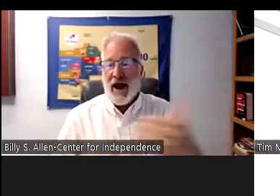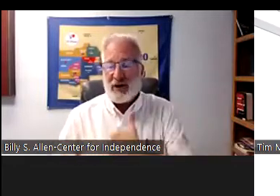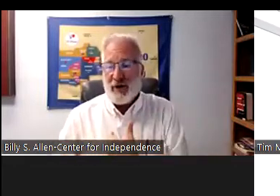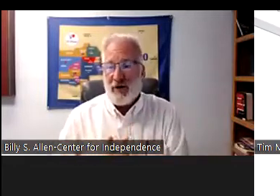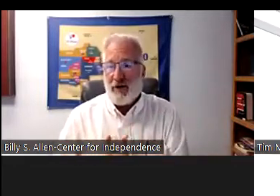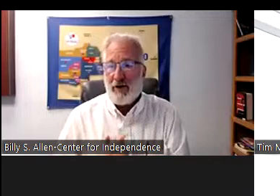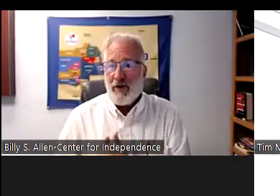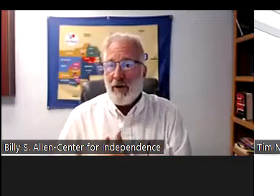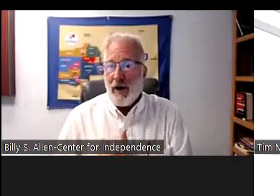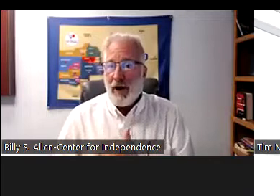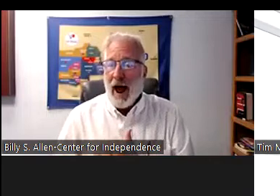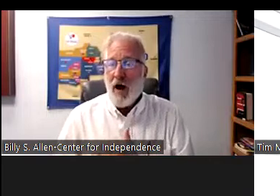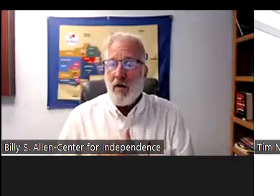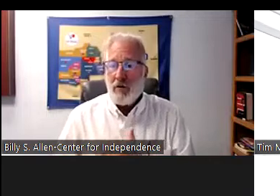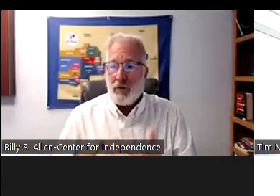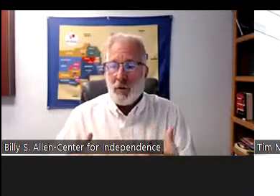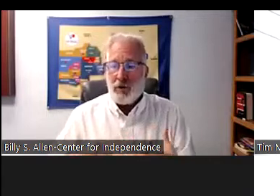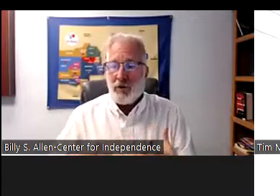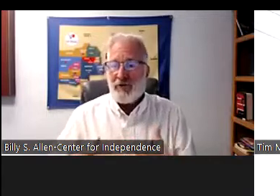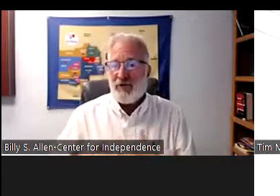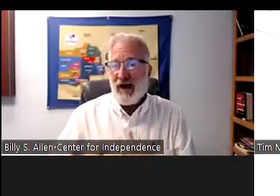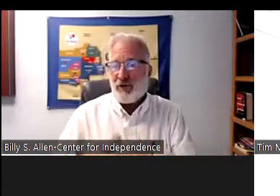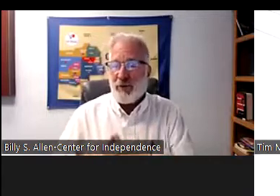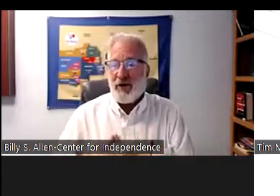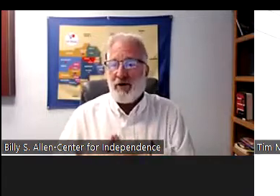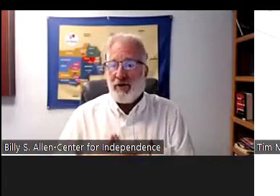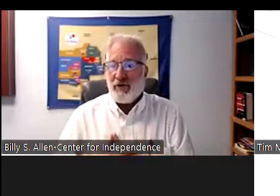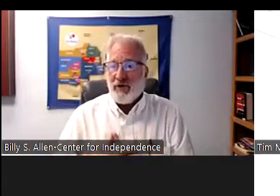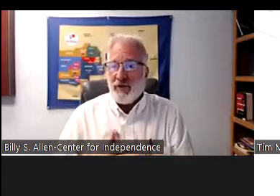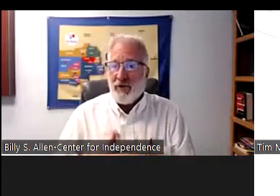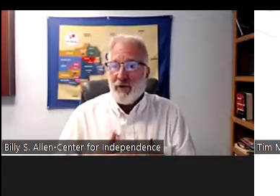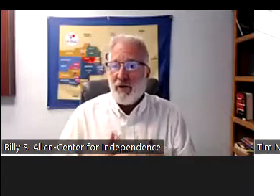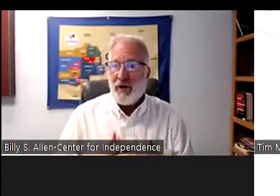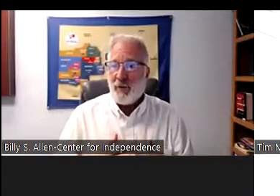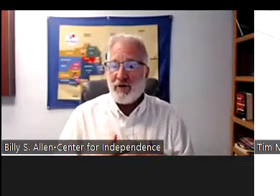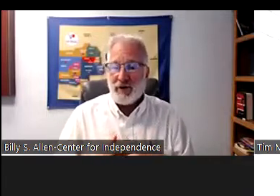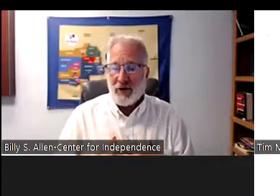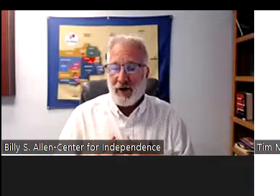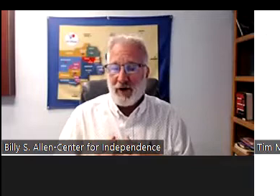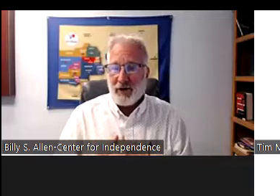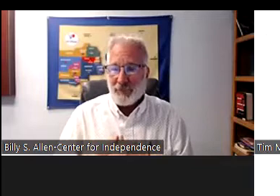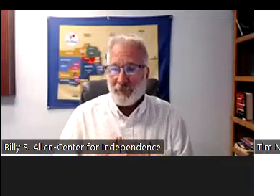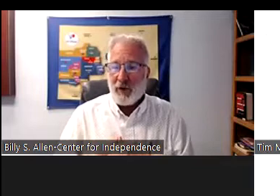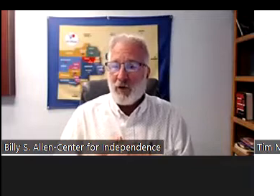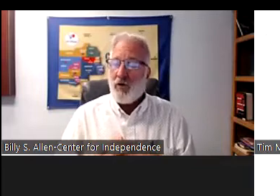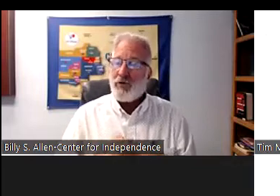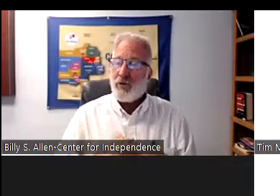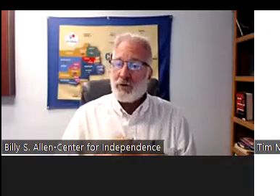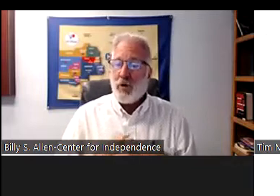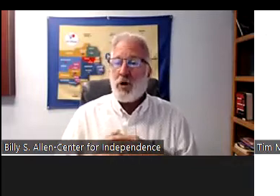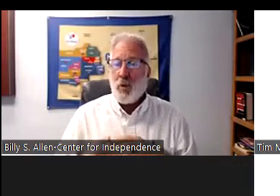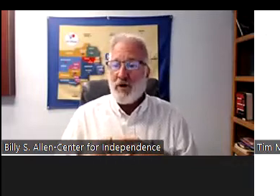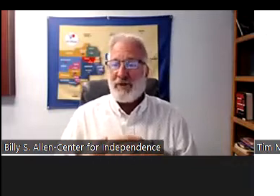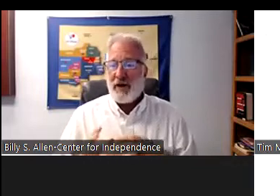in that catchment area on how and what we can do for disaster preparedness and emergency training, and also